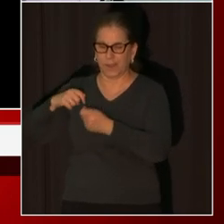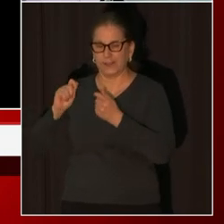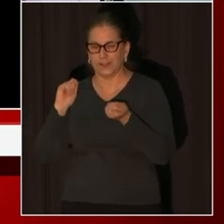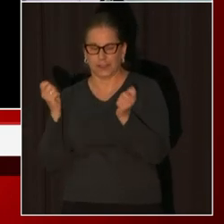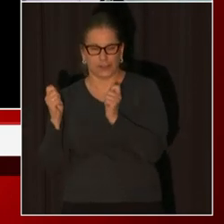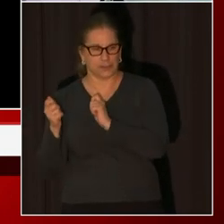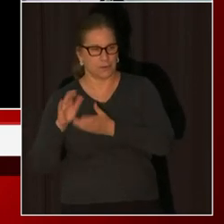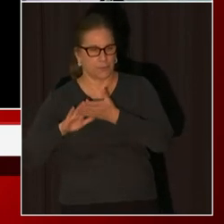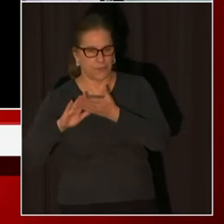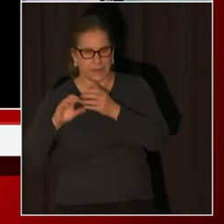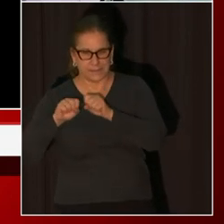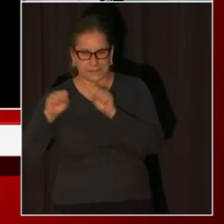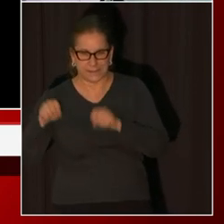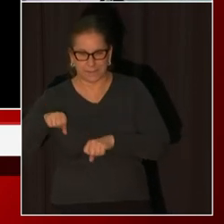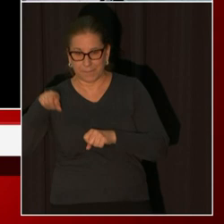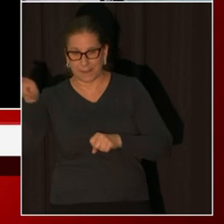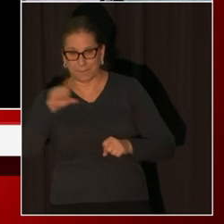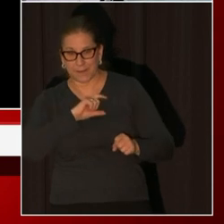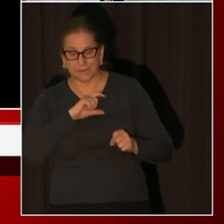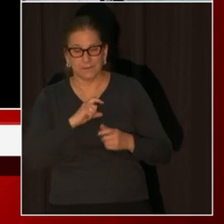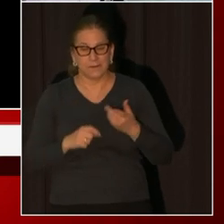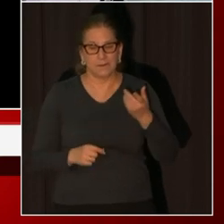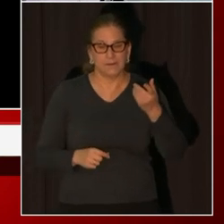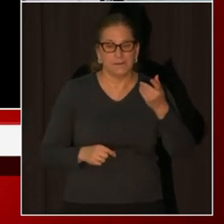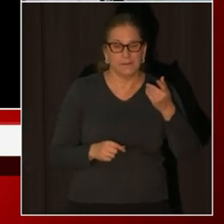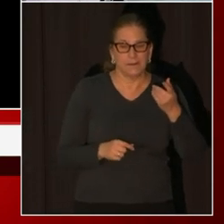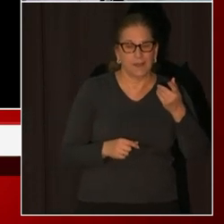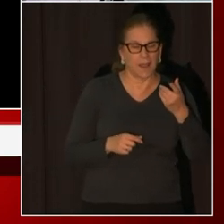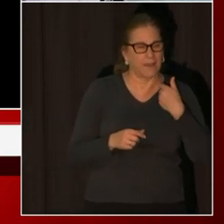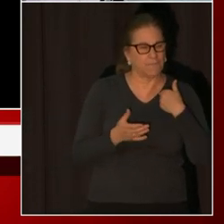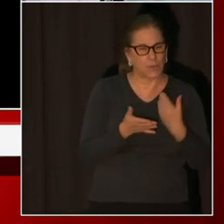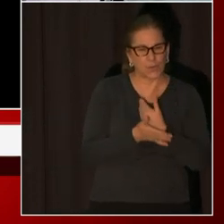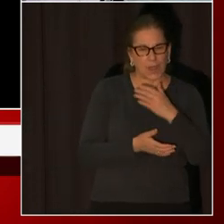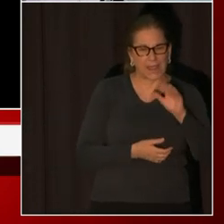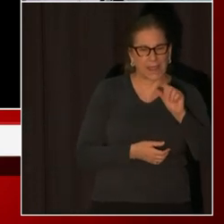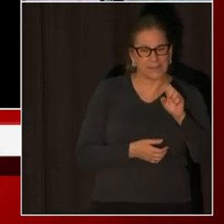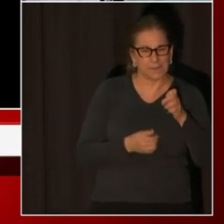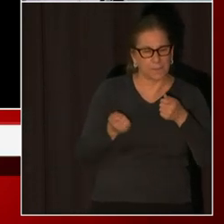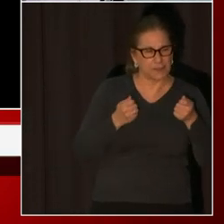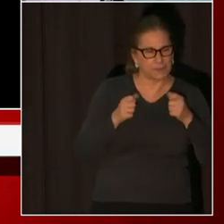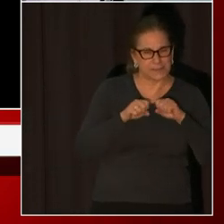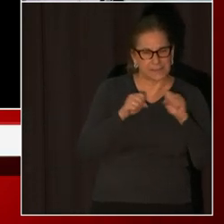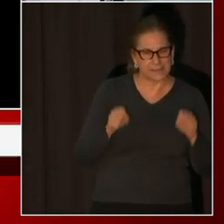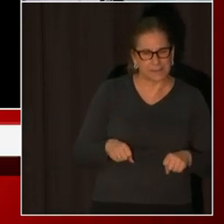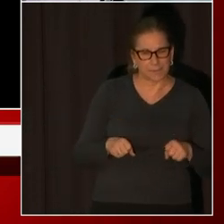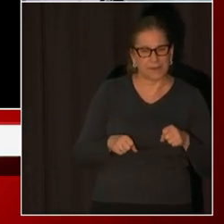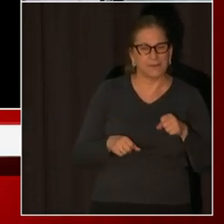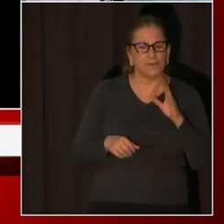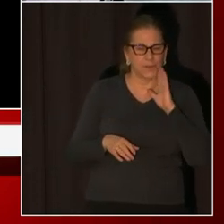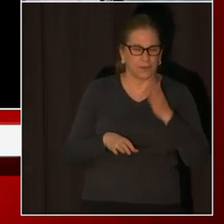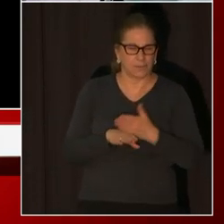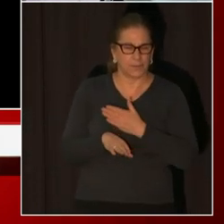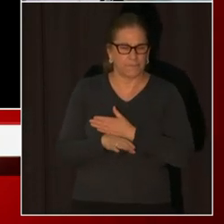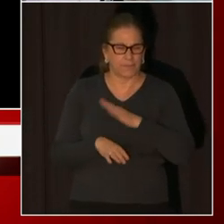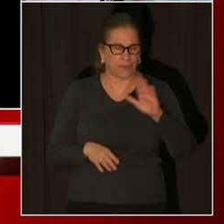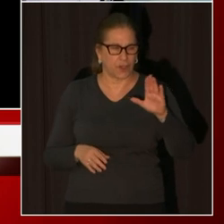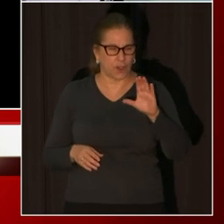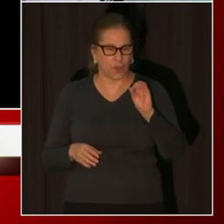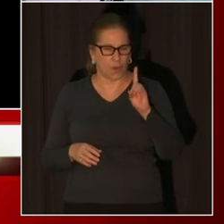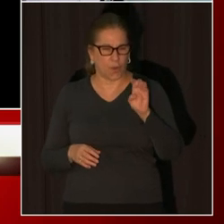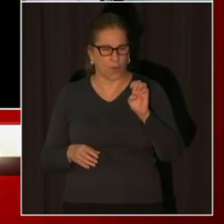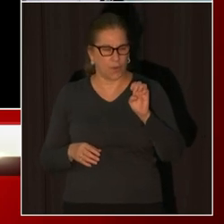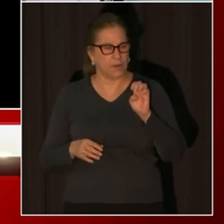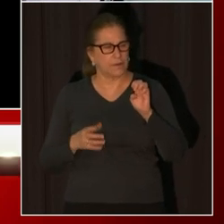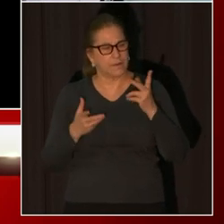new consumer case management system at DCRA to improve their code violation enforcement as recommended by the